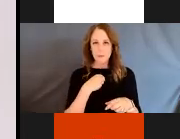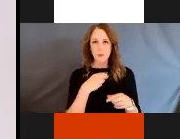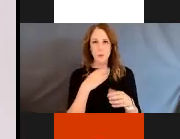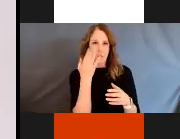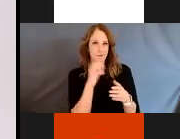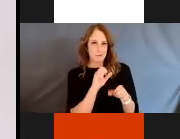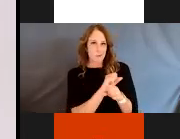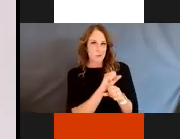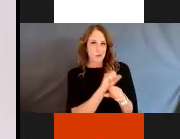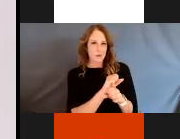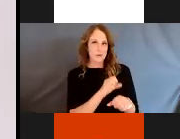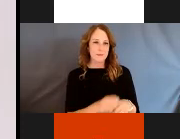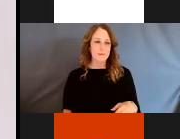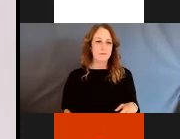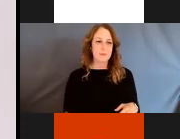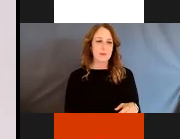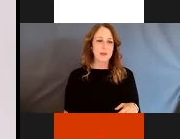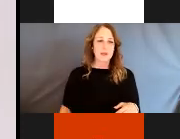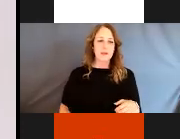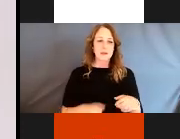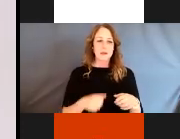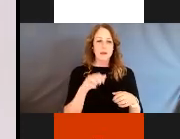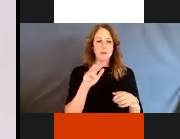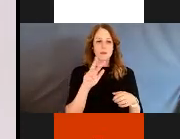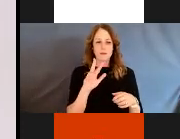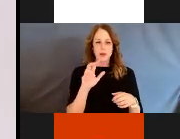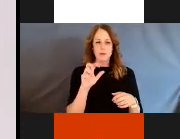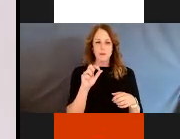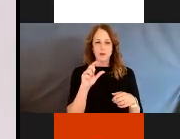39.47% reported having trouble concentrating.